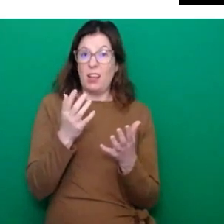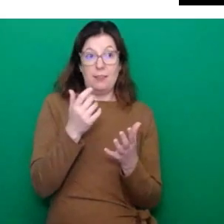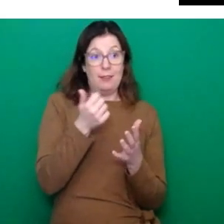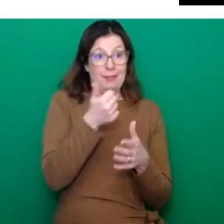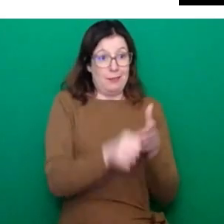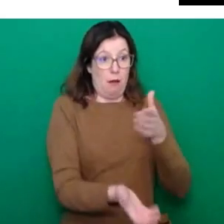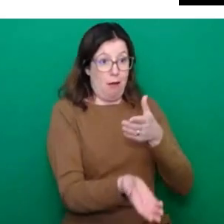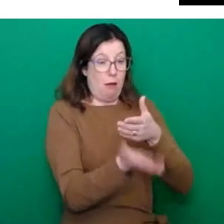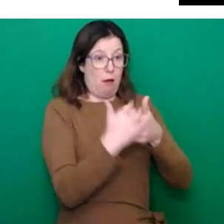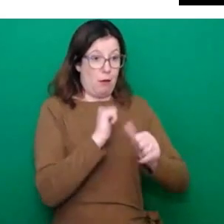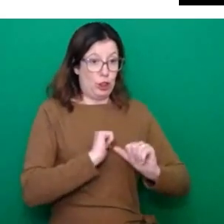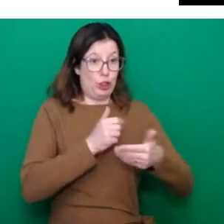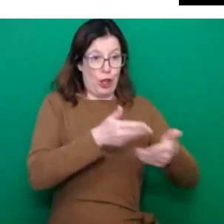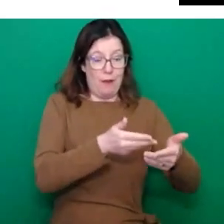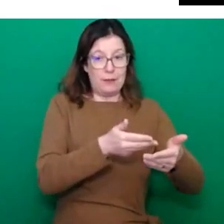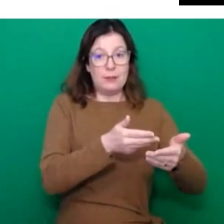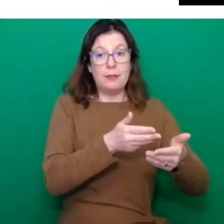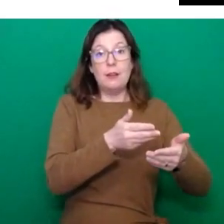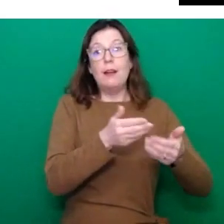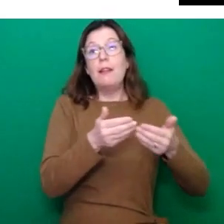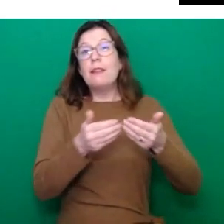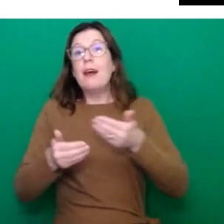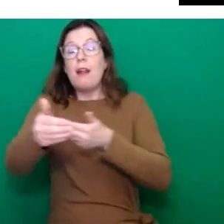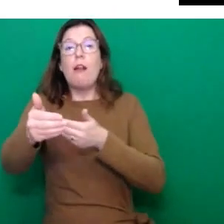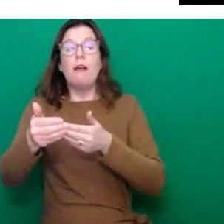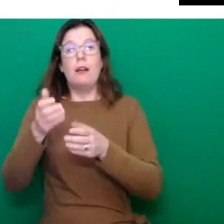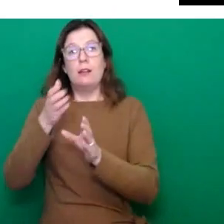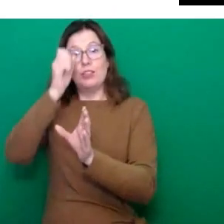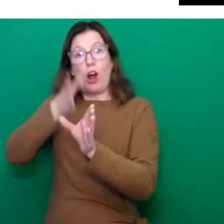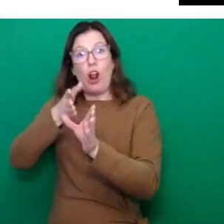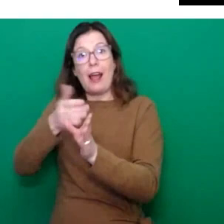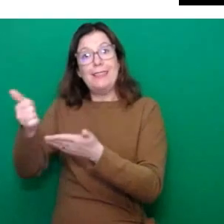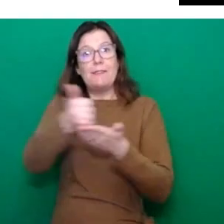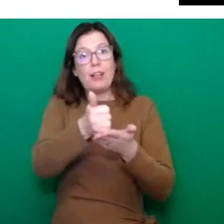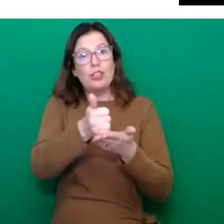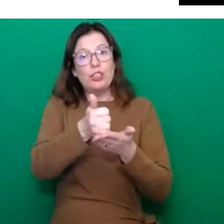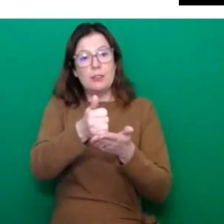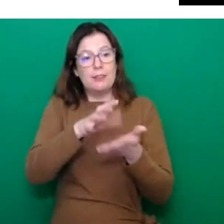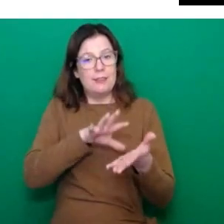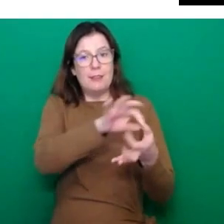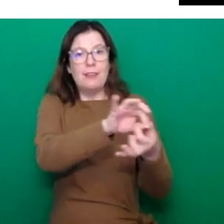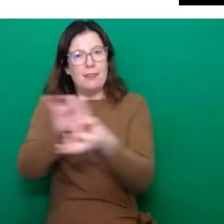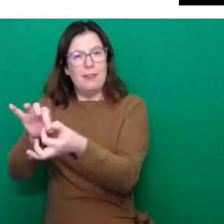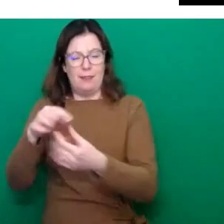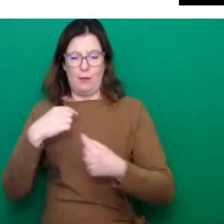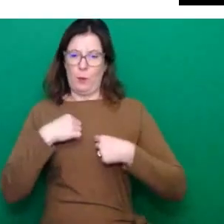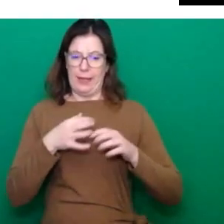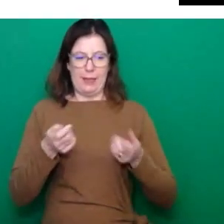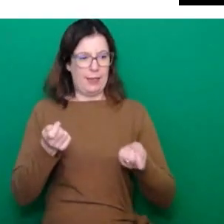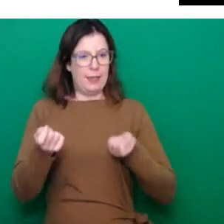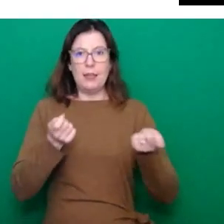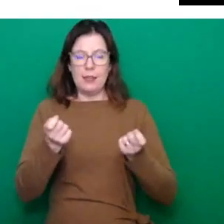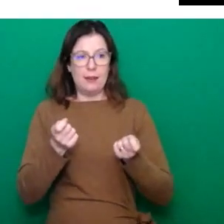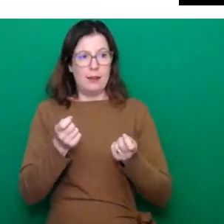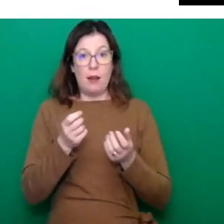and hopefully being able to access longer psychological interventions as well. So we're sort of the middleman in between there and